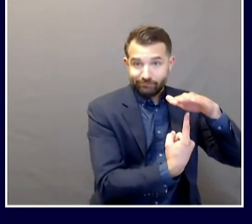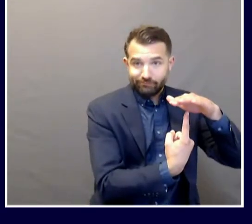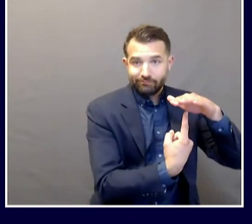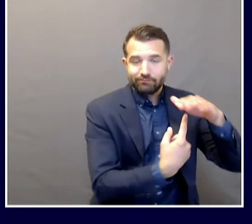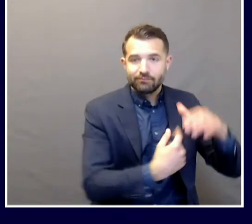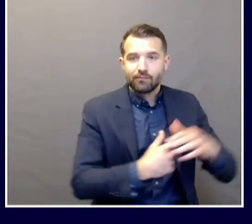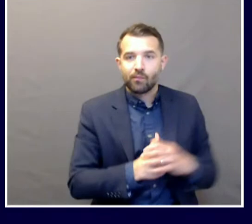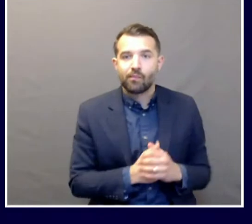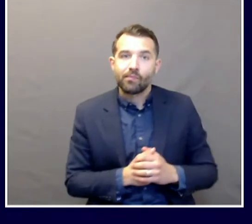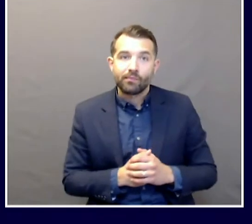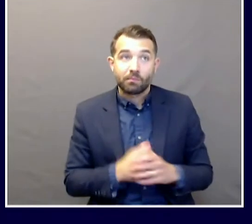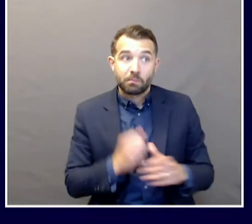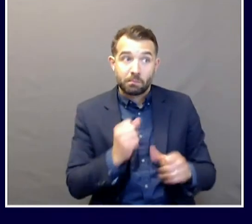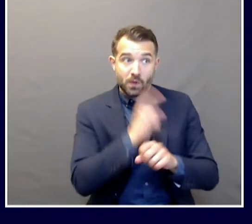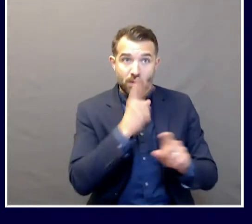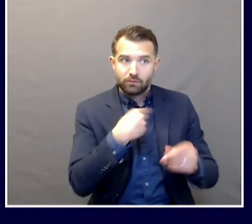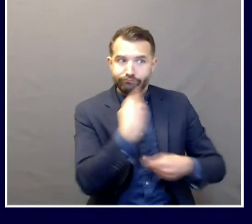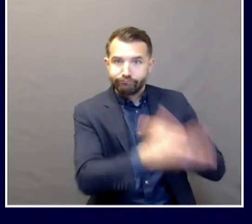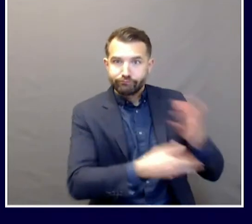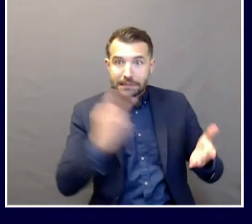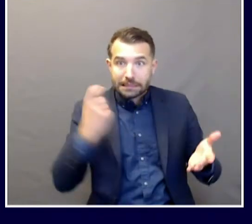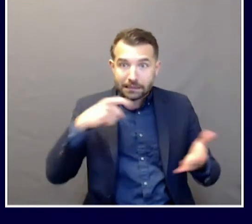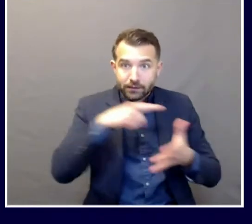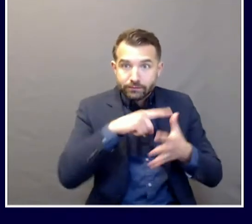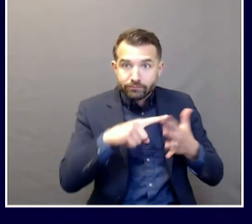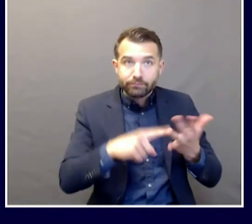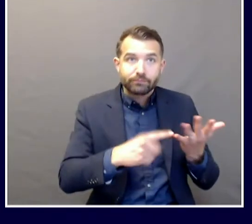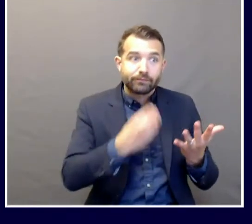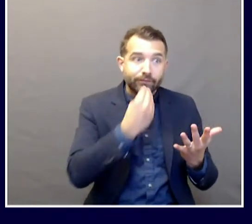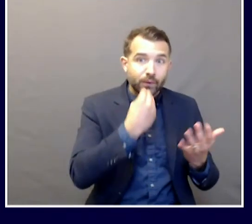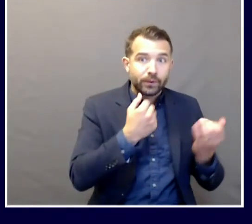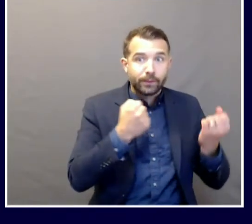or isolation, like food, social supports. That's what I